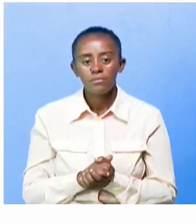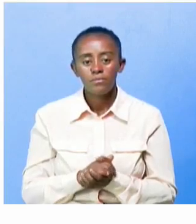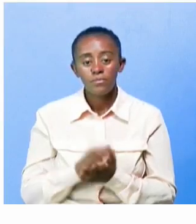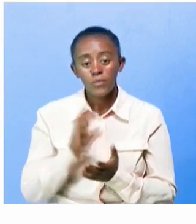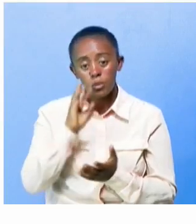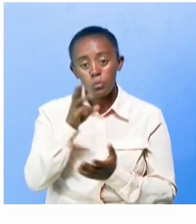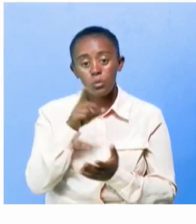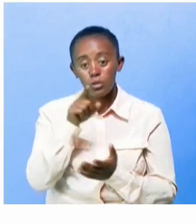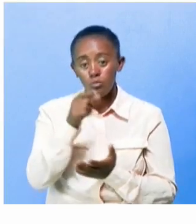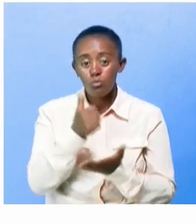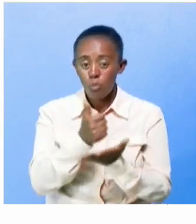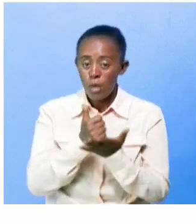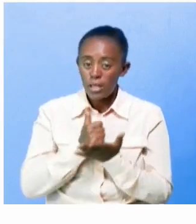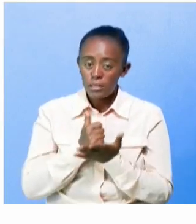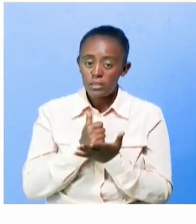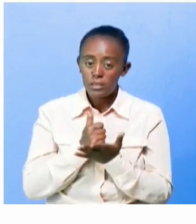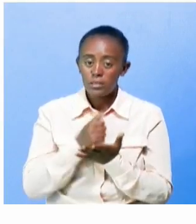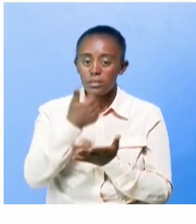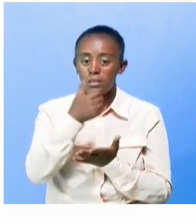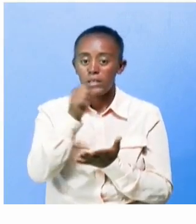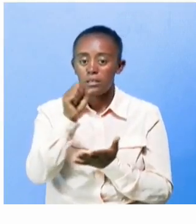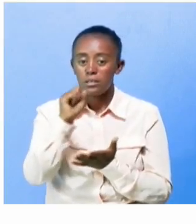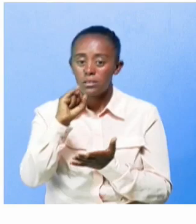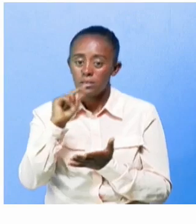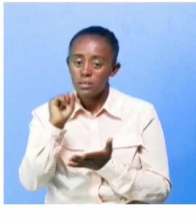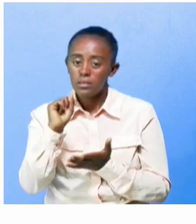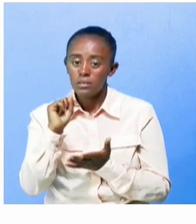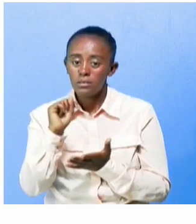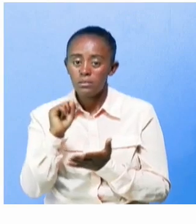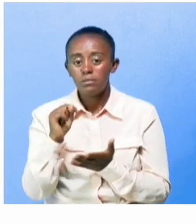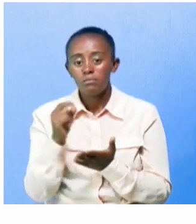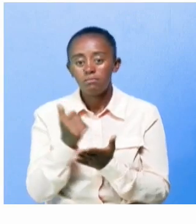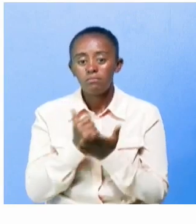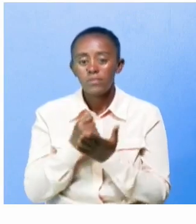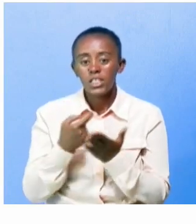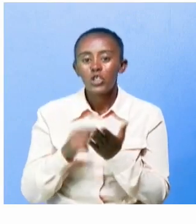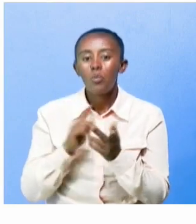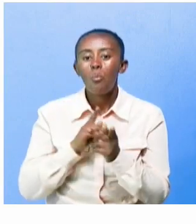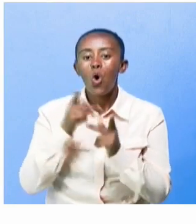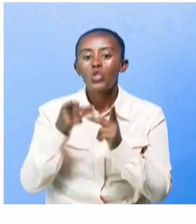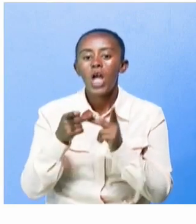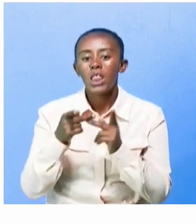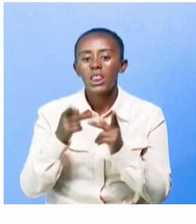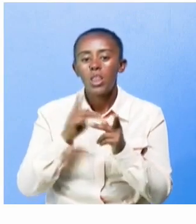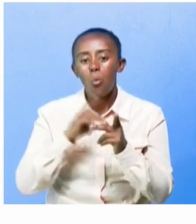assist me in this project?